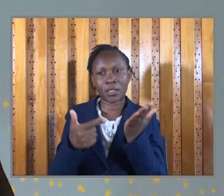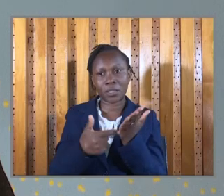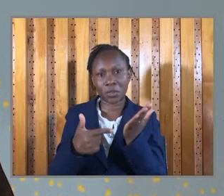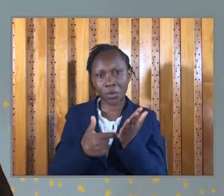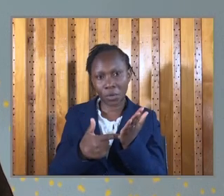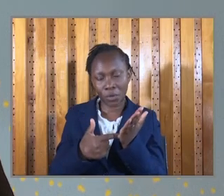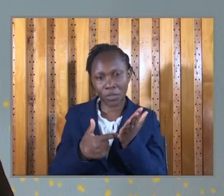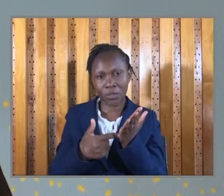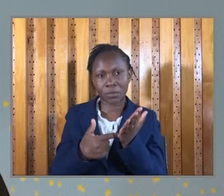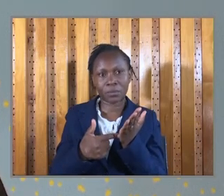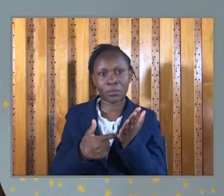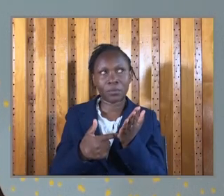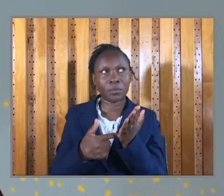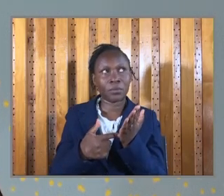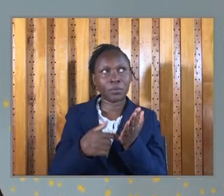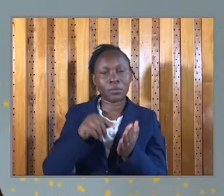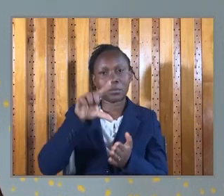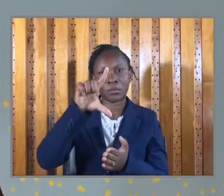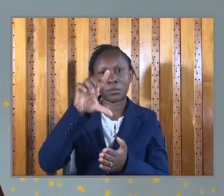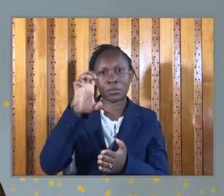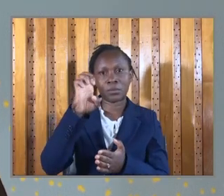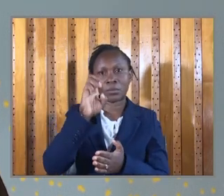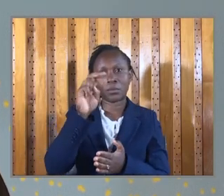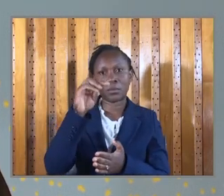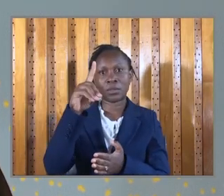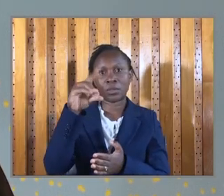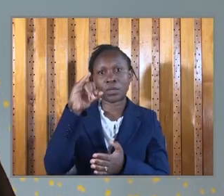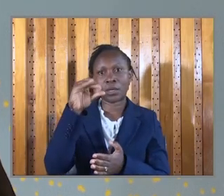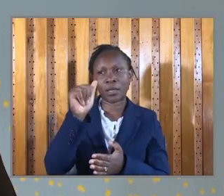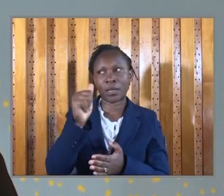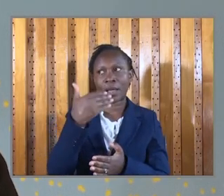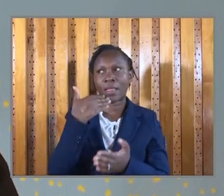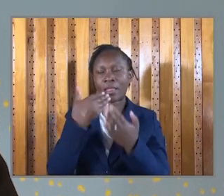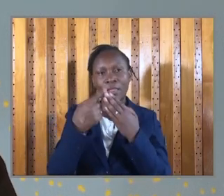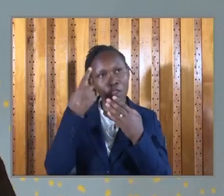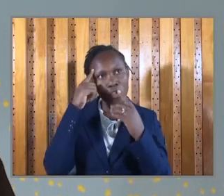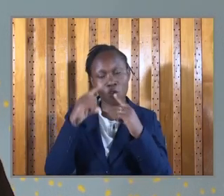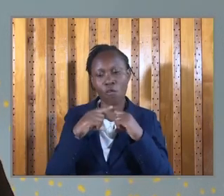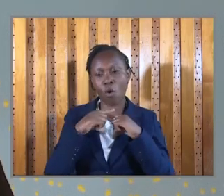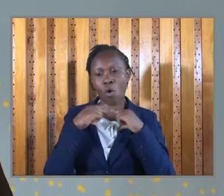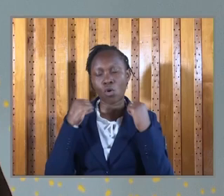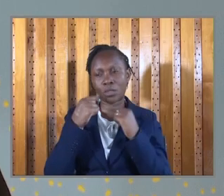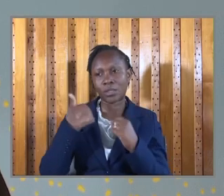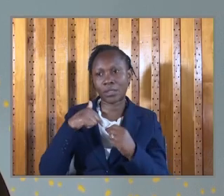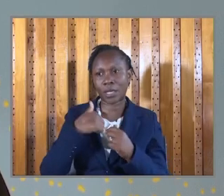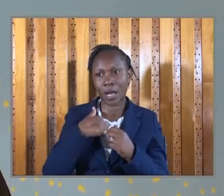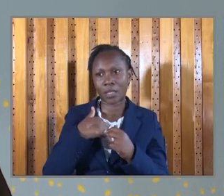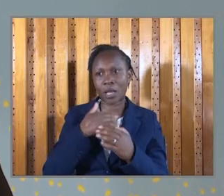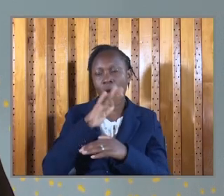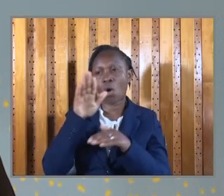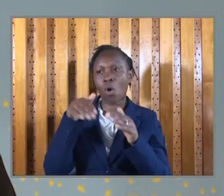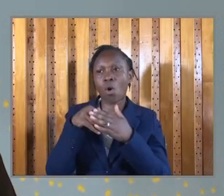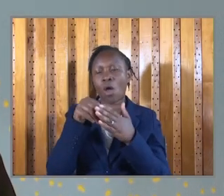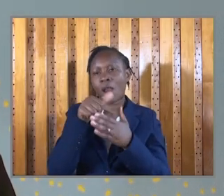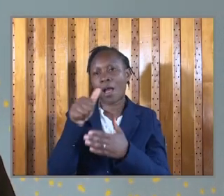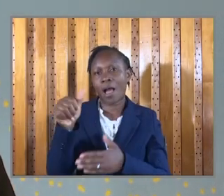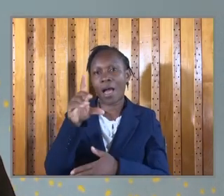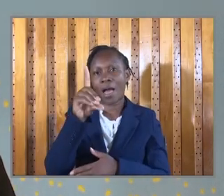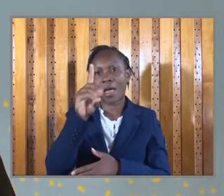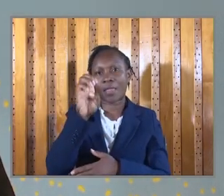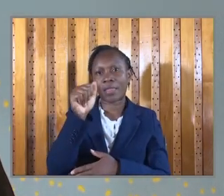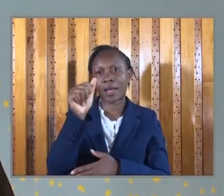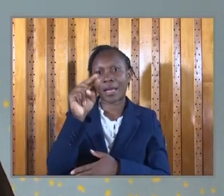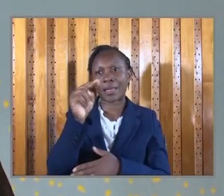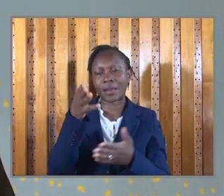Kerubo Leonida, thank you for hosting us today, and all the other deans who might be here today,